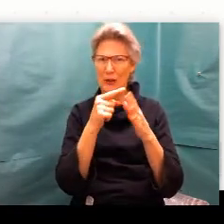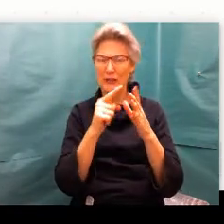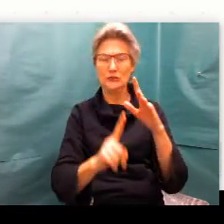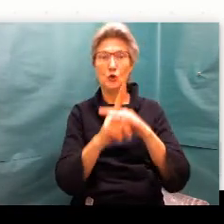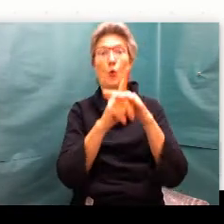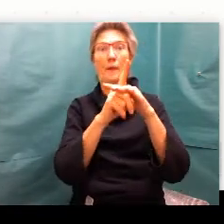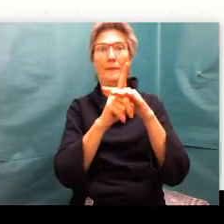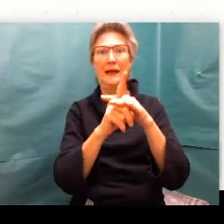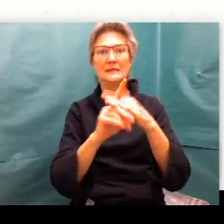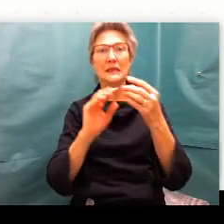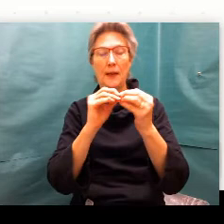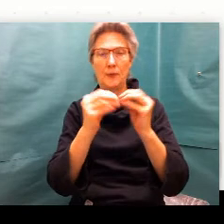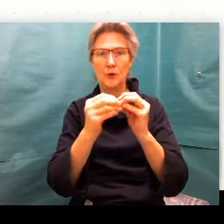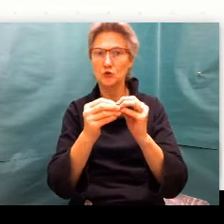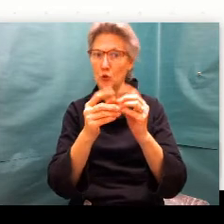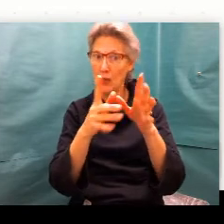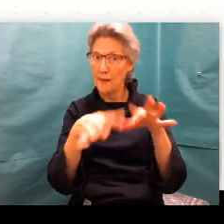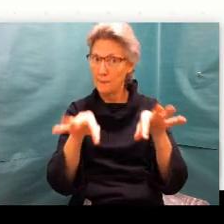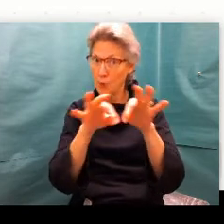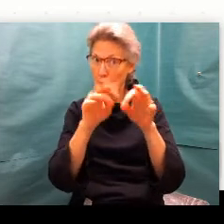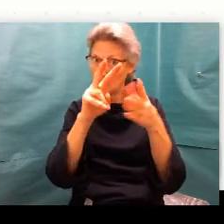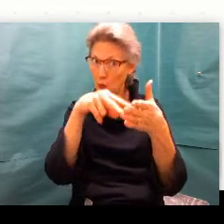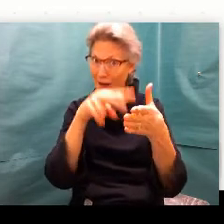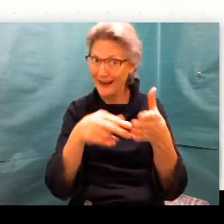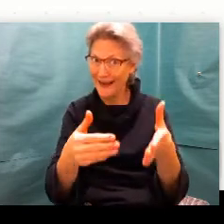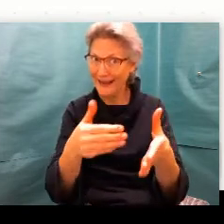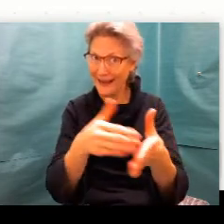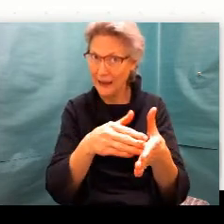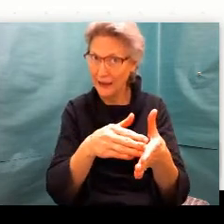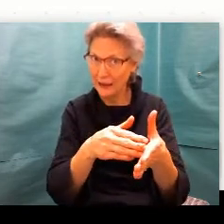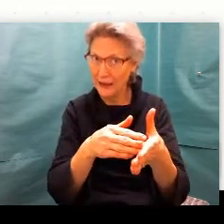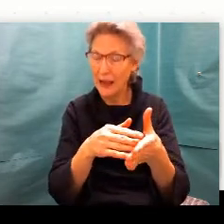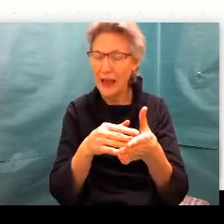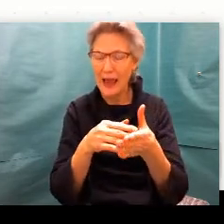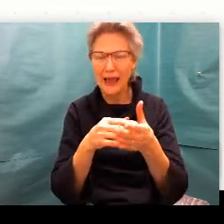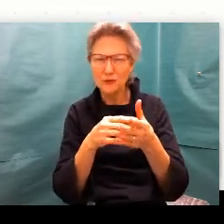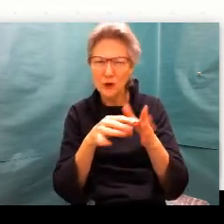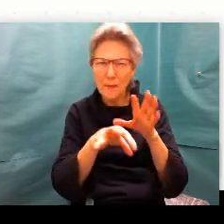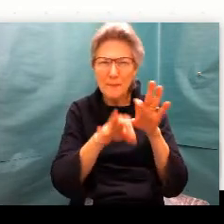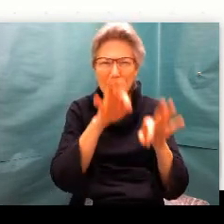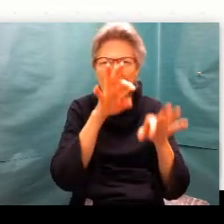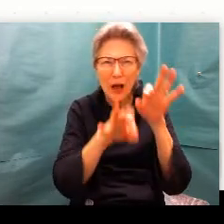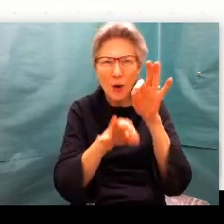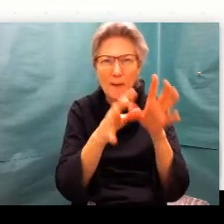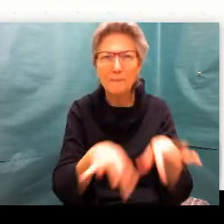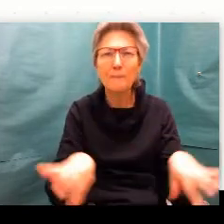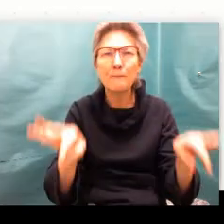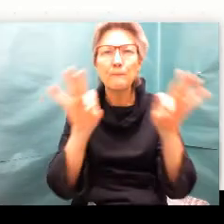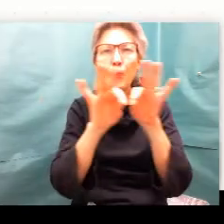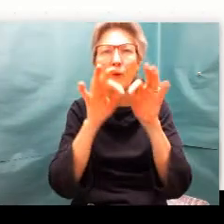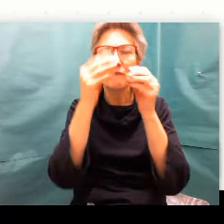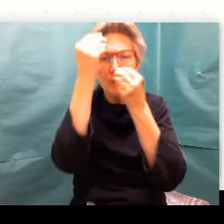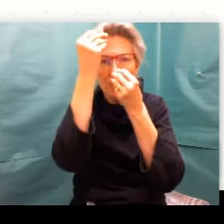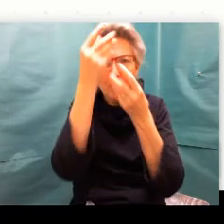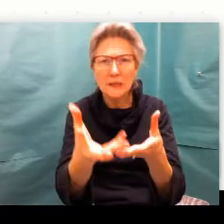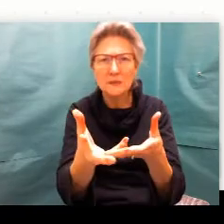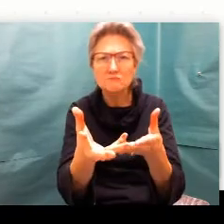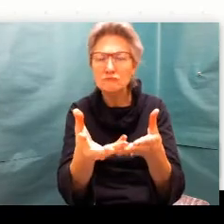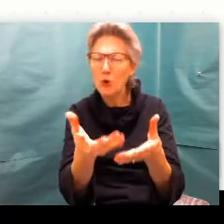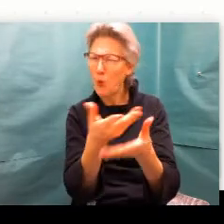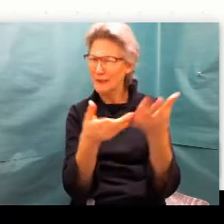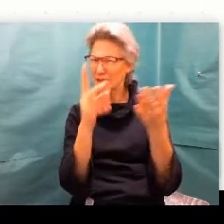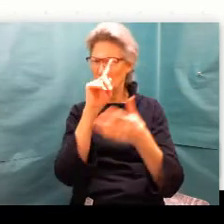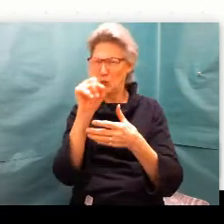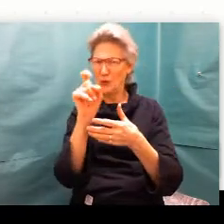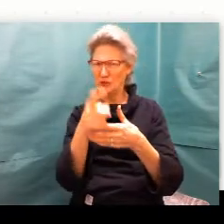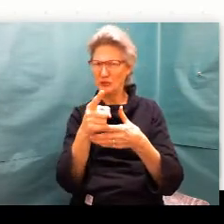why it's really, really important to reread these problems and come up with what's the important information, what's the question asking, and